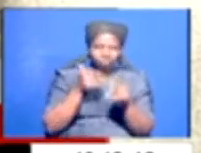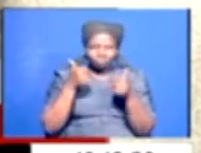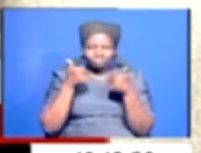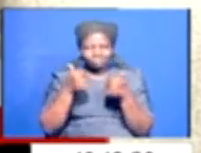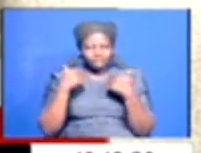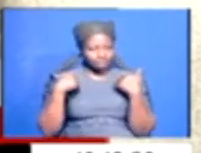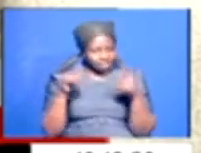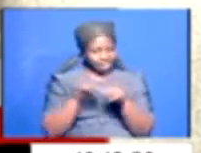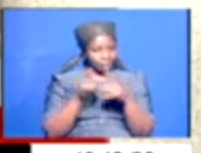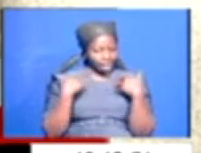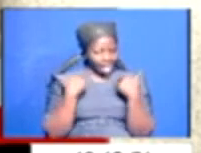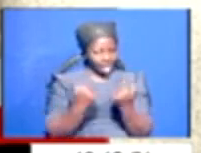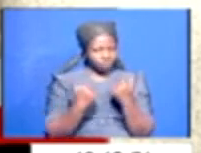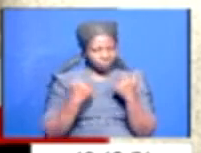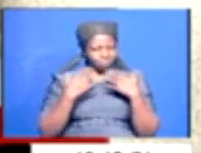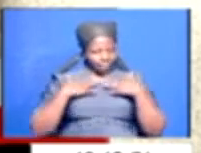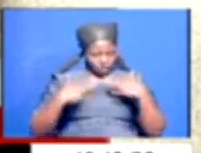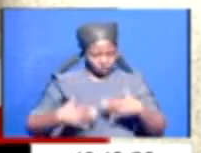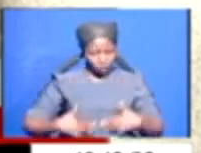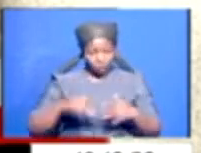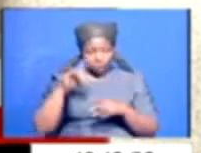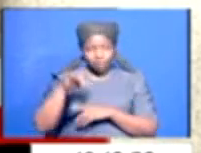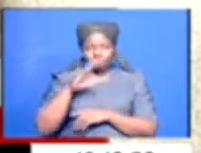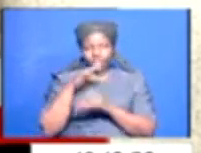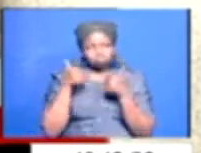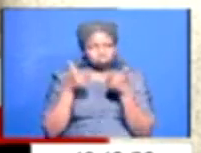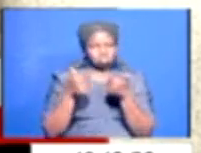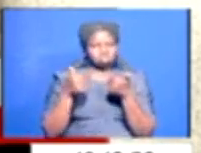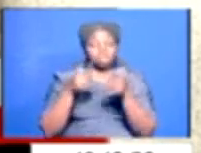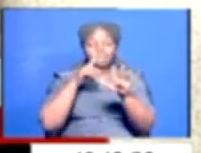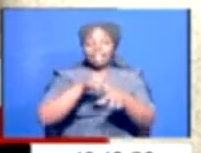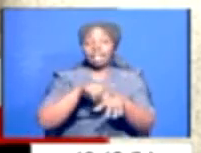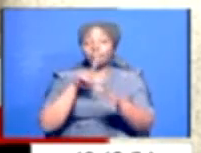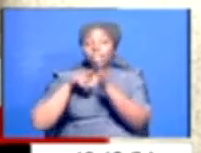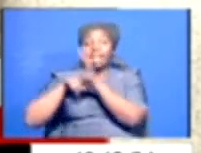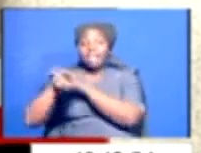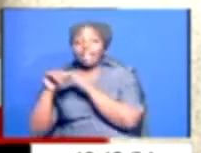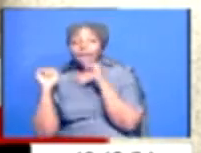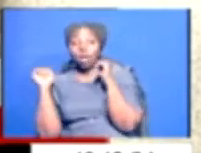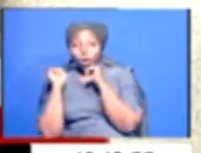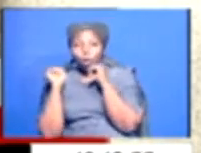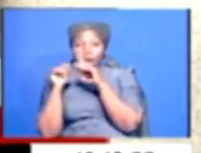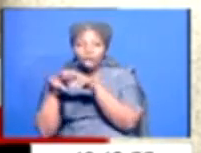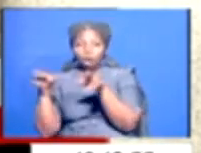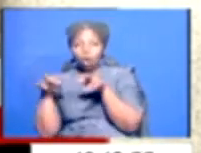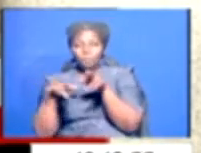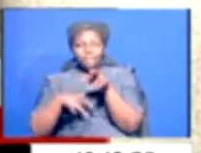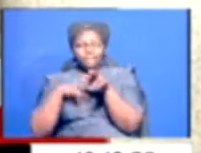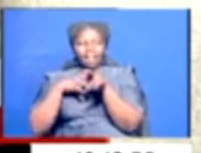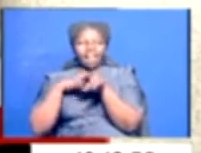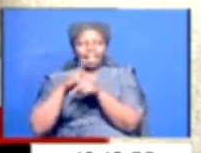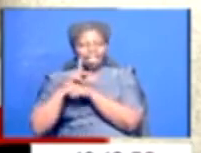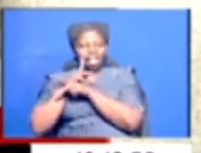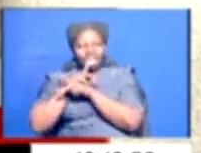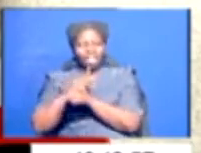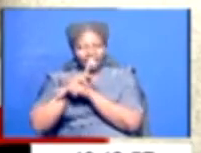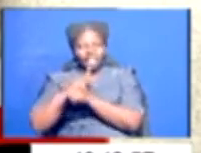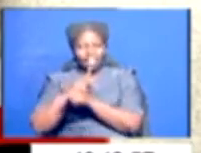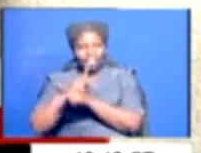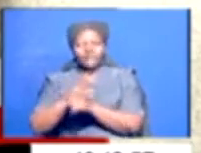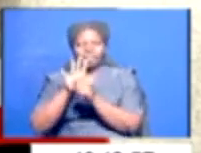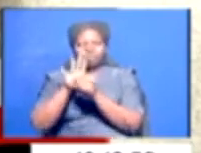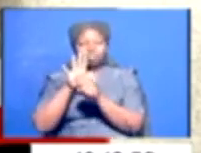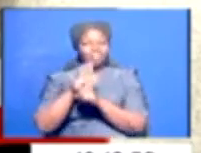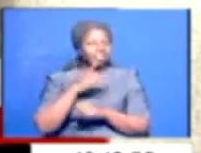and physically again. Mm-hmm. Oh, when you are in the call room, unakuwa na pressure sana. Unaweza sema,